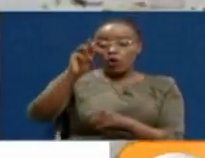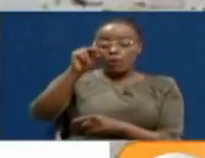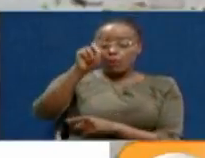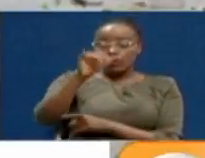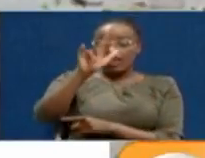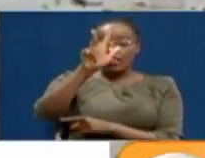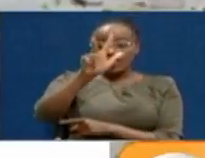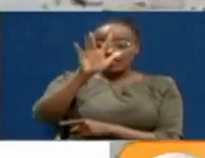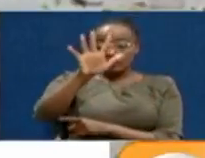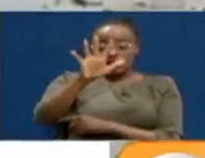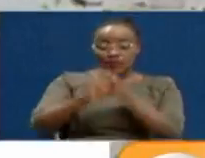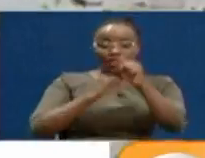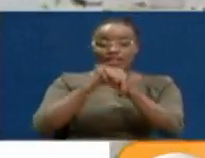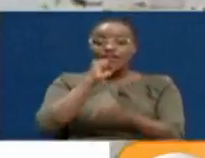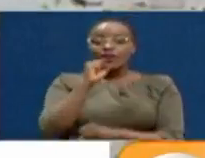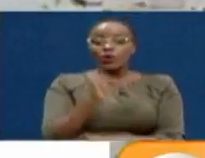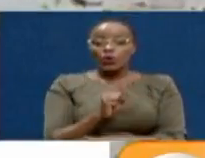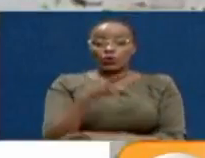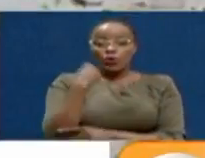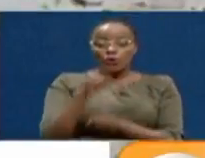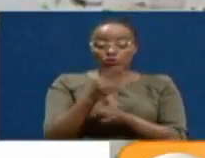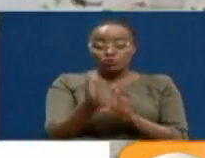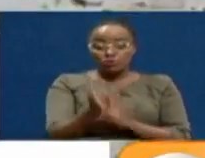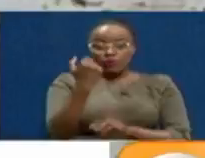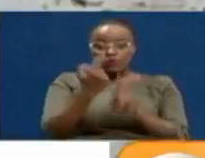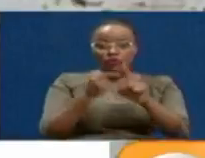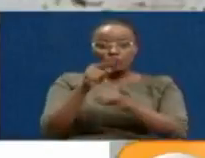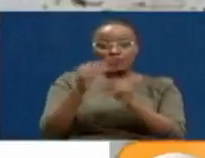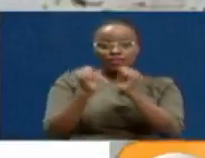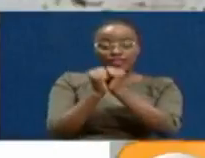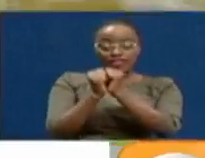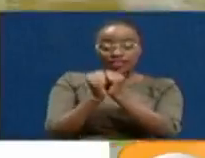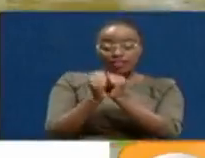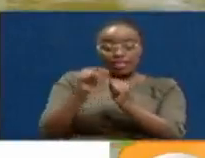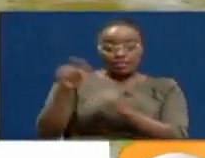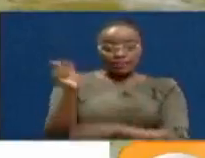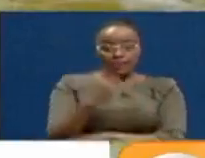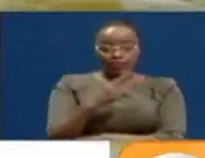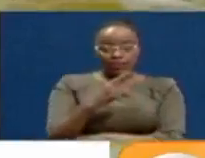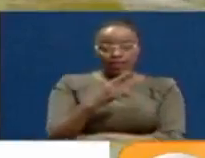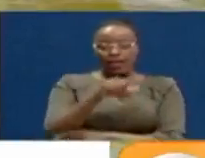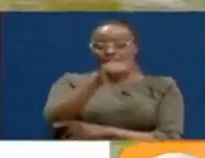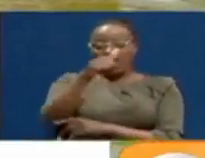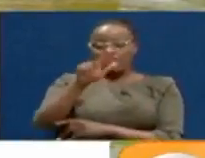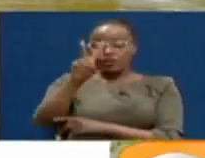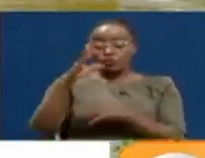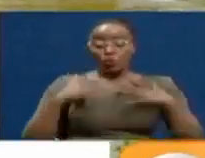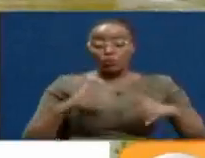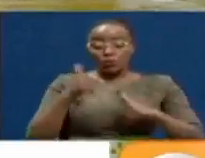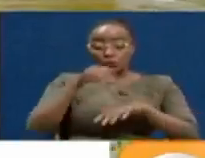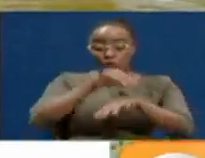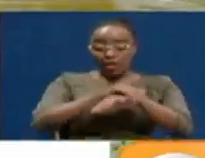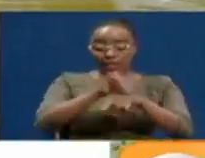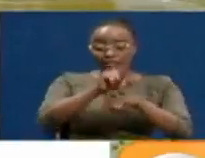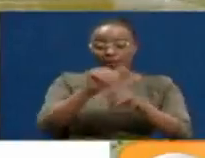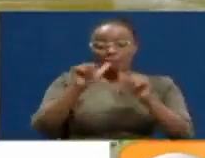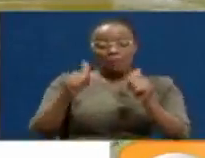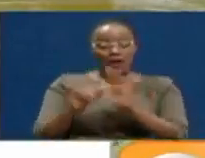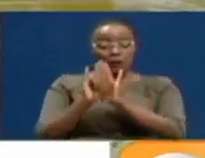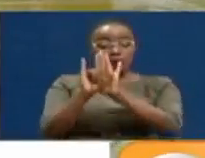a 35-year-old whose body was retrieved on the 10th of this month. The other two bodies retrieved are yet